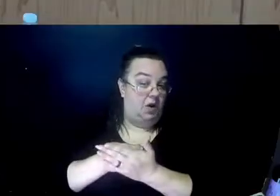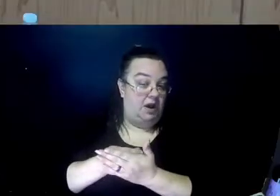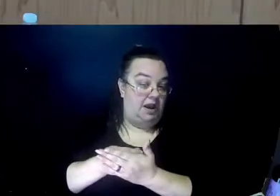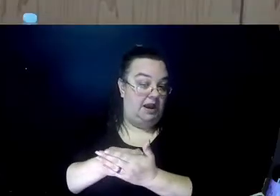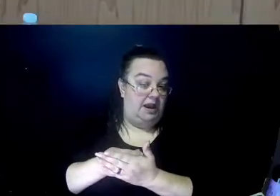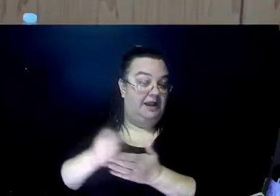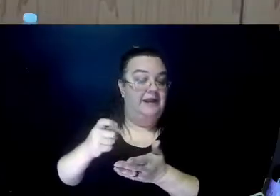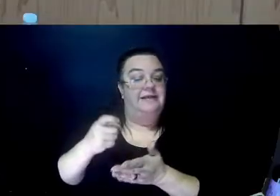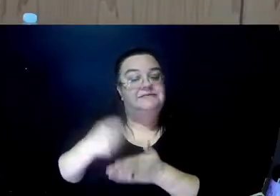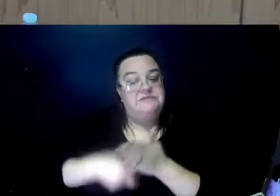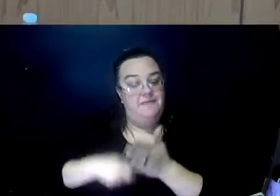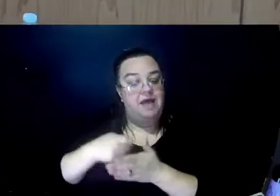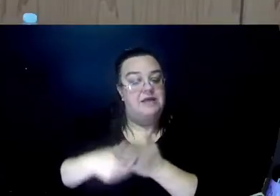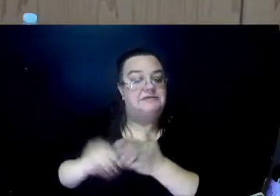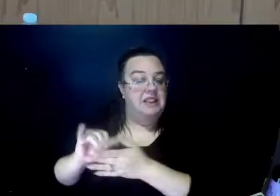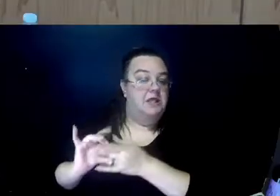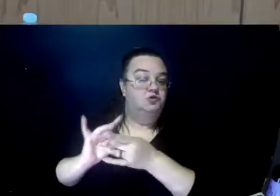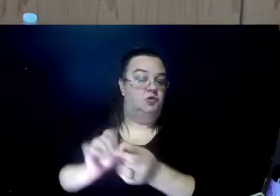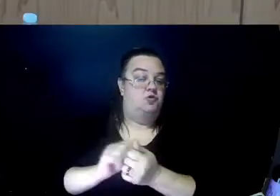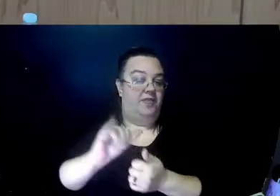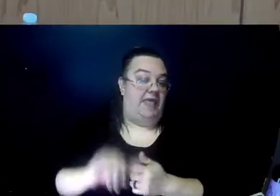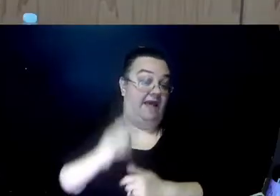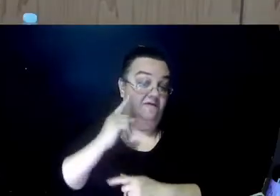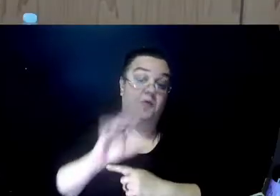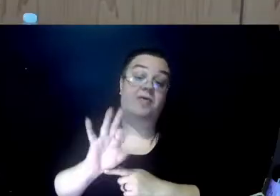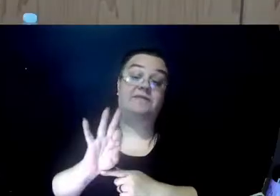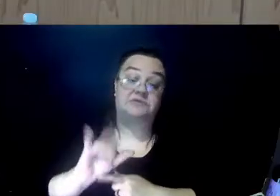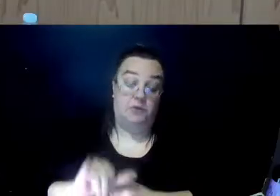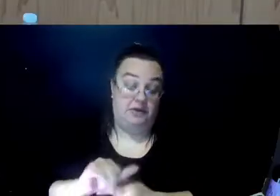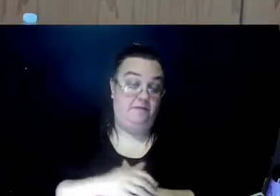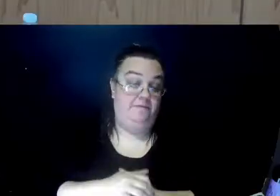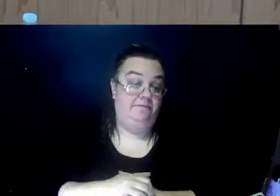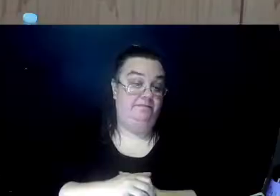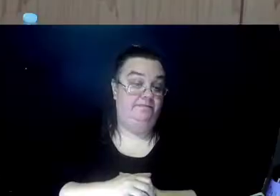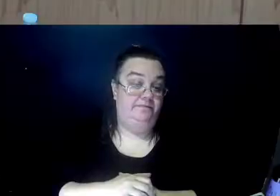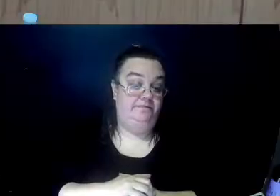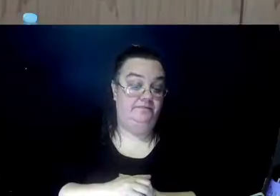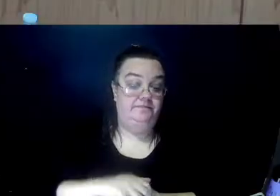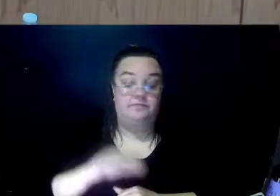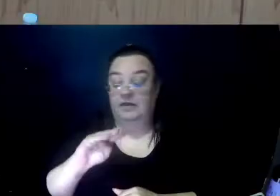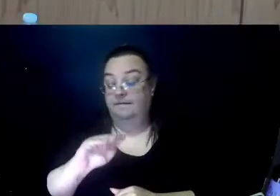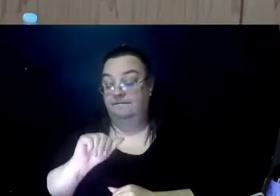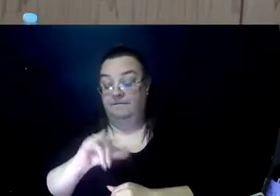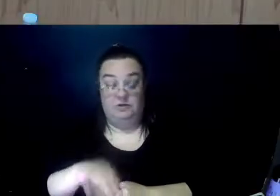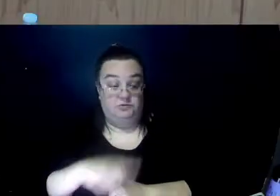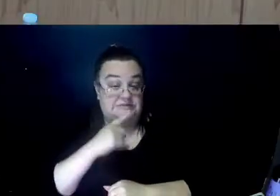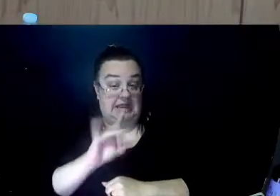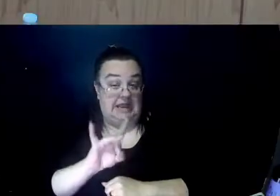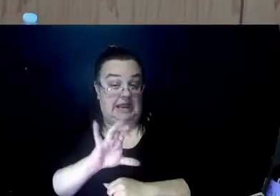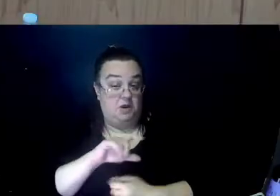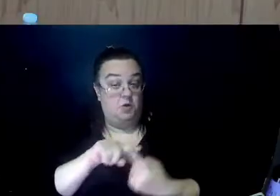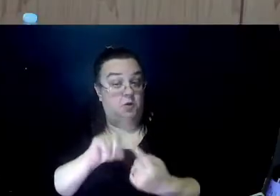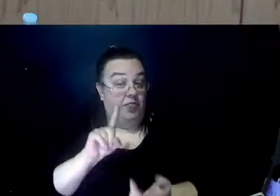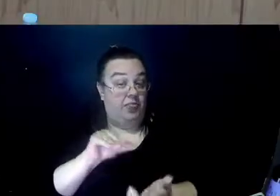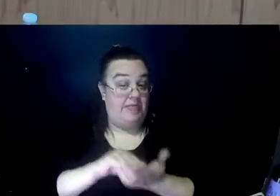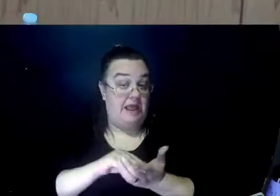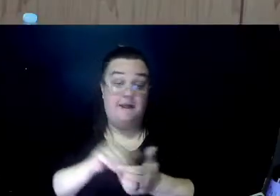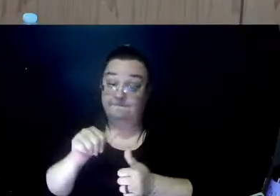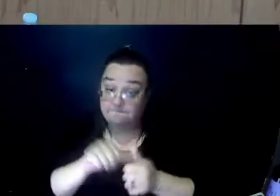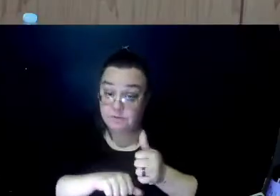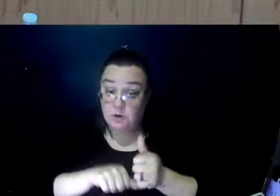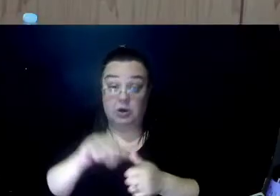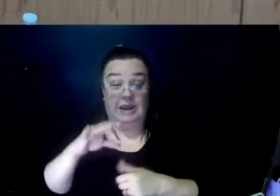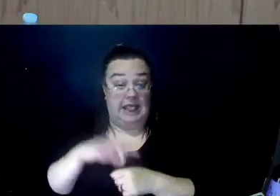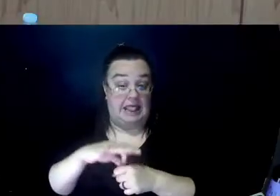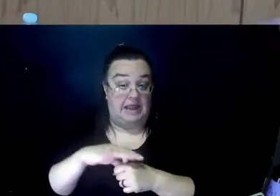expense associated with that for the fiscal year. You're saying 800 to 1,000 per elected